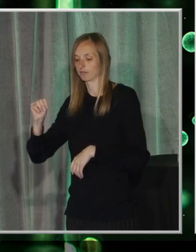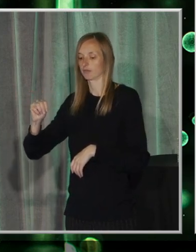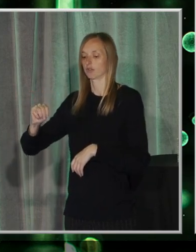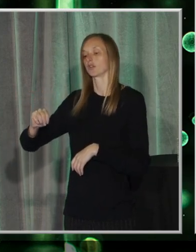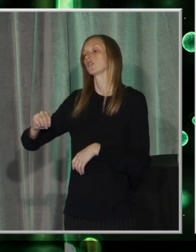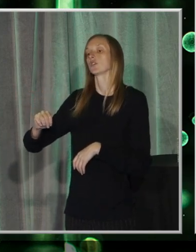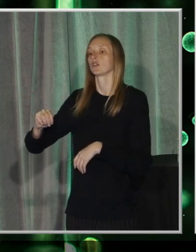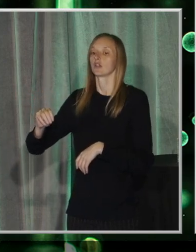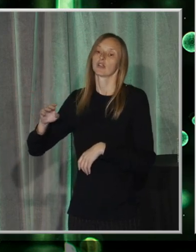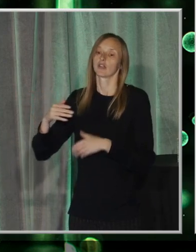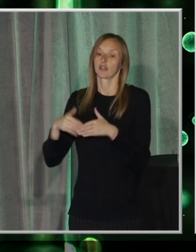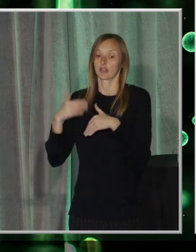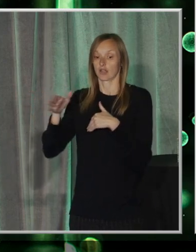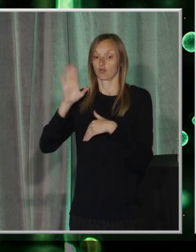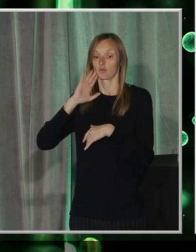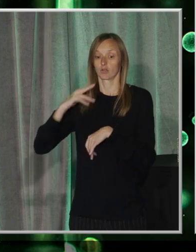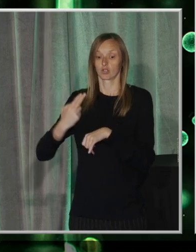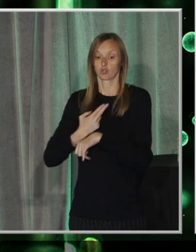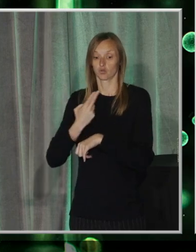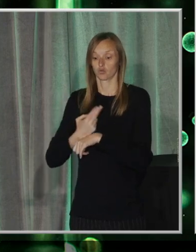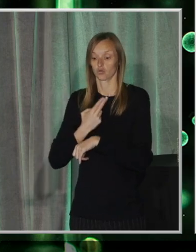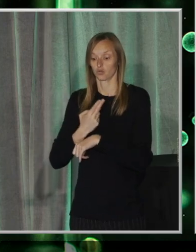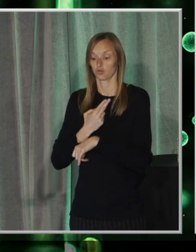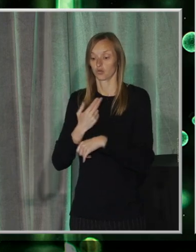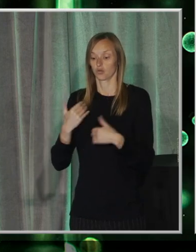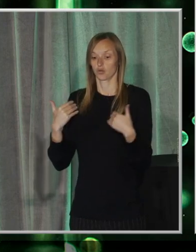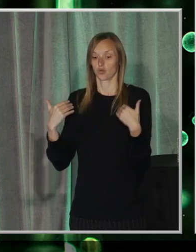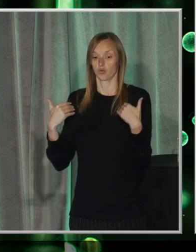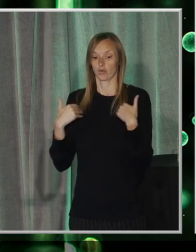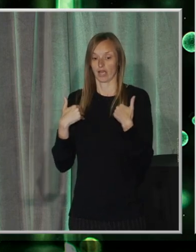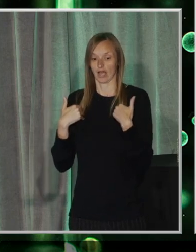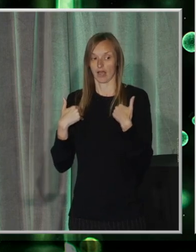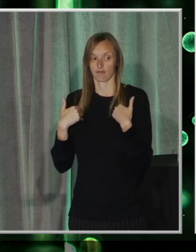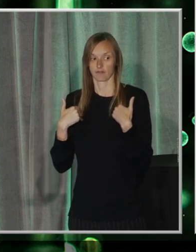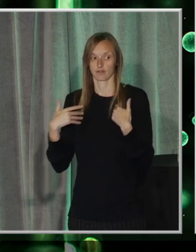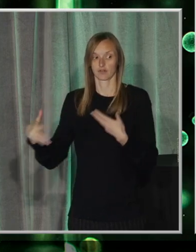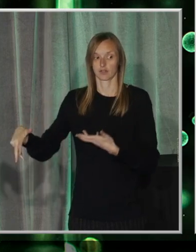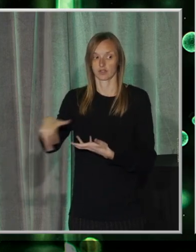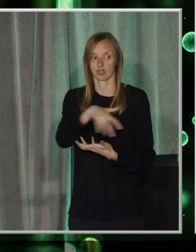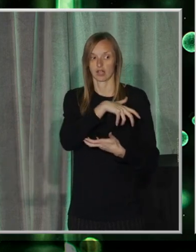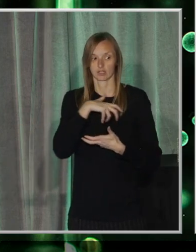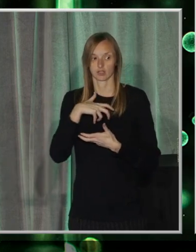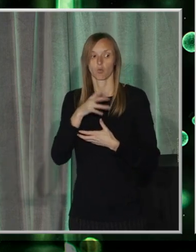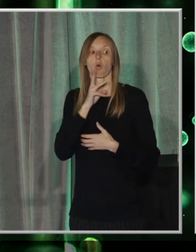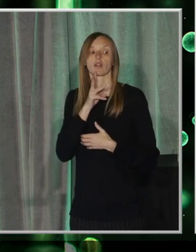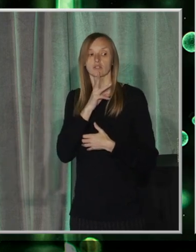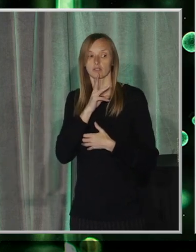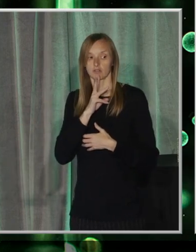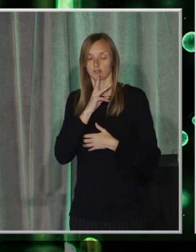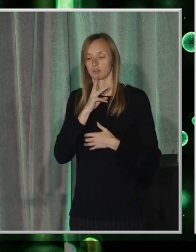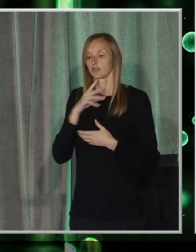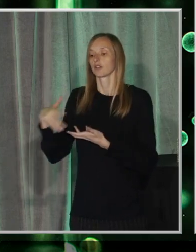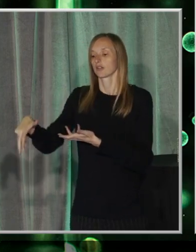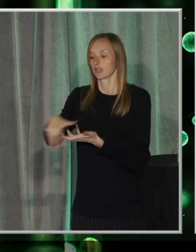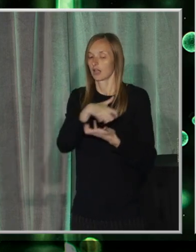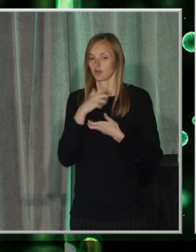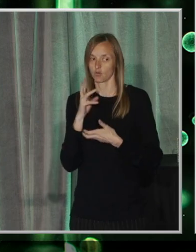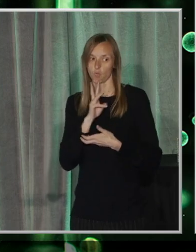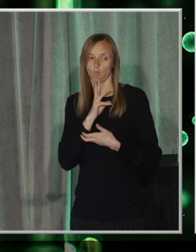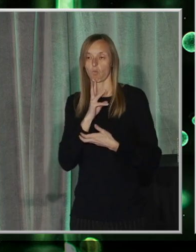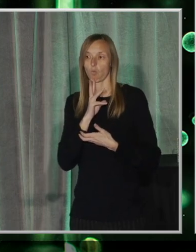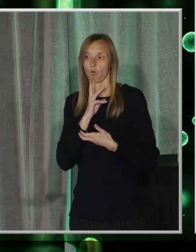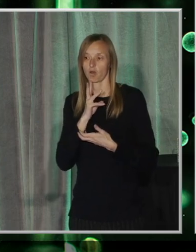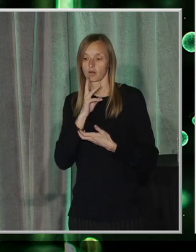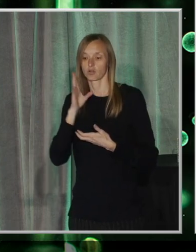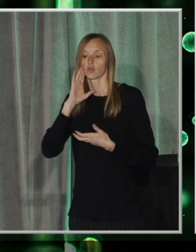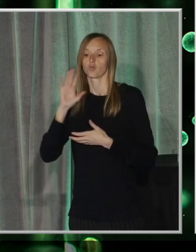harvesting water. We'll be taking we have tank where we'll be collecting water, and after collecting water, we'll be used